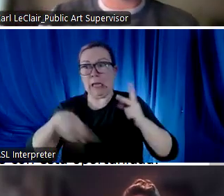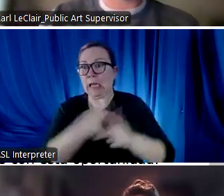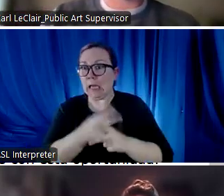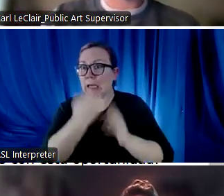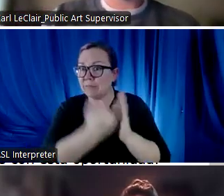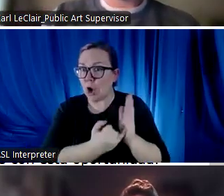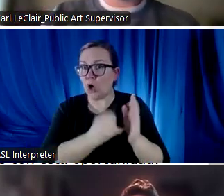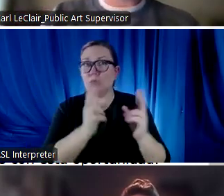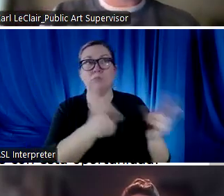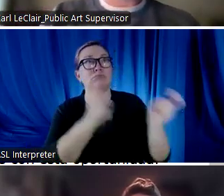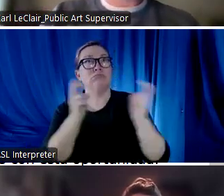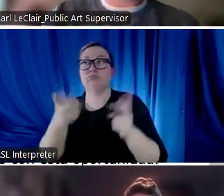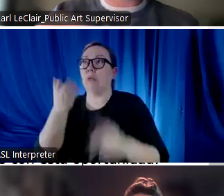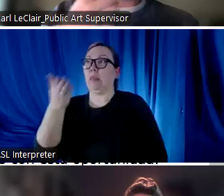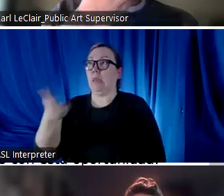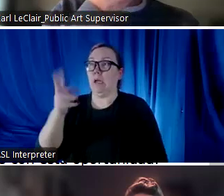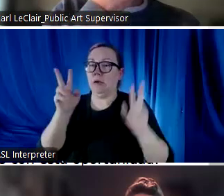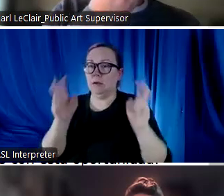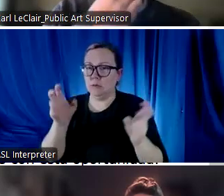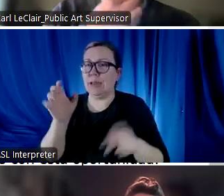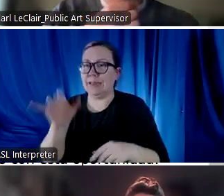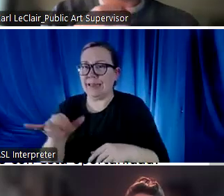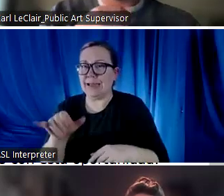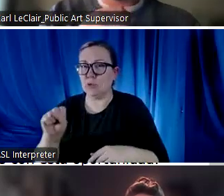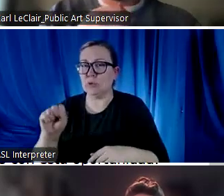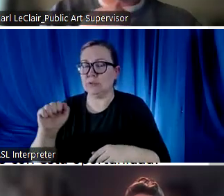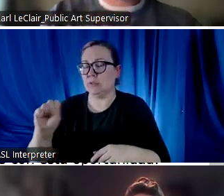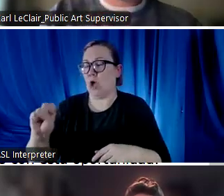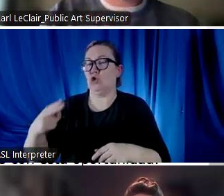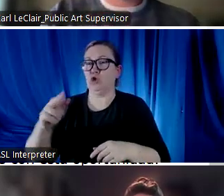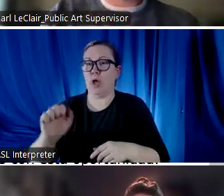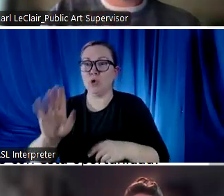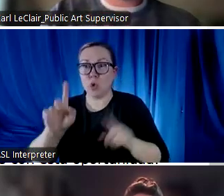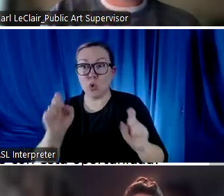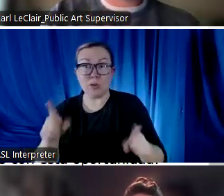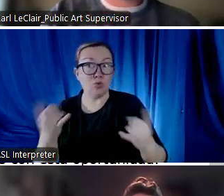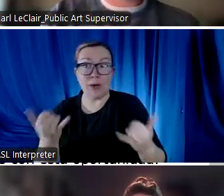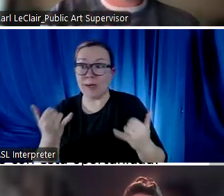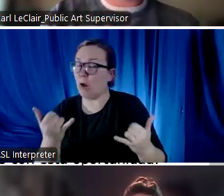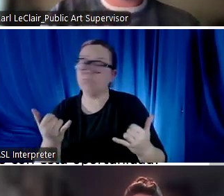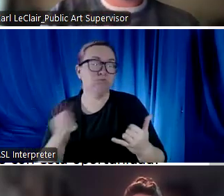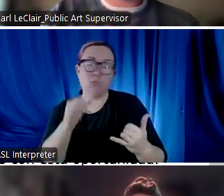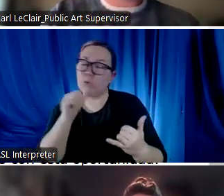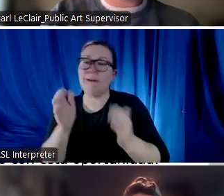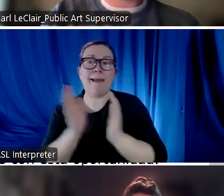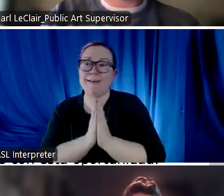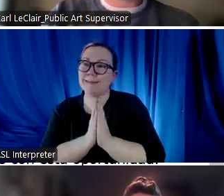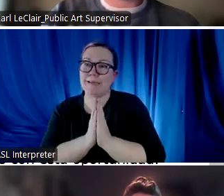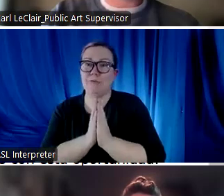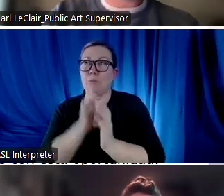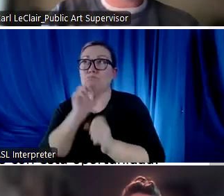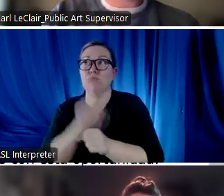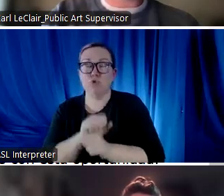this opportunity? And so, Sasha, to follow up on your question, at this phase, we're not asking for actual